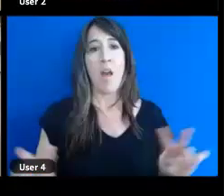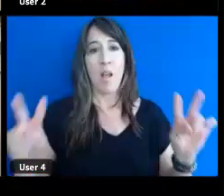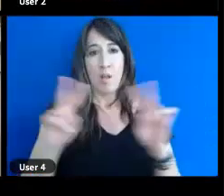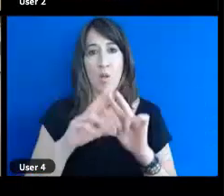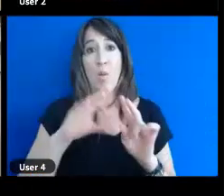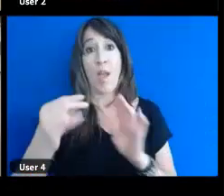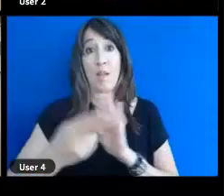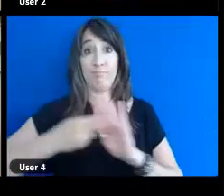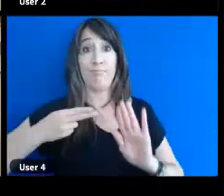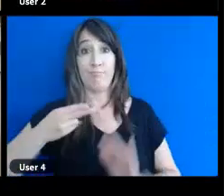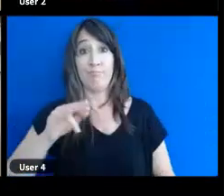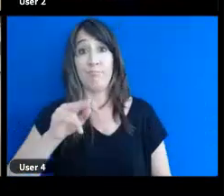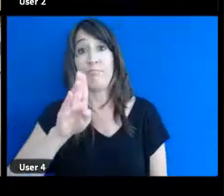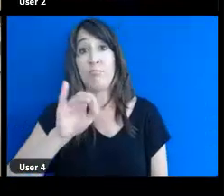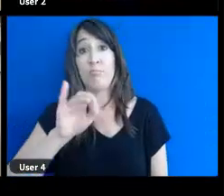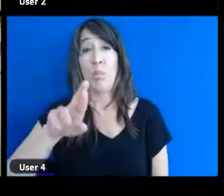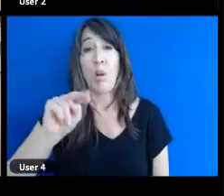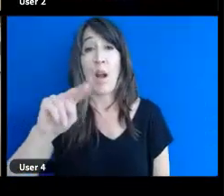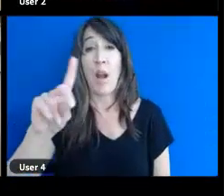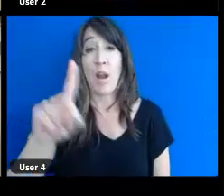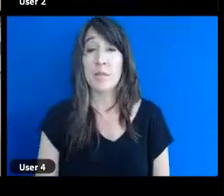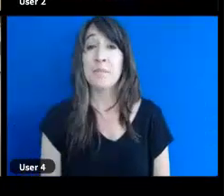our employee value proposition and our brand.